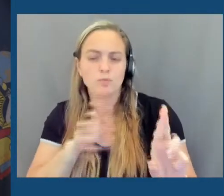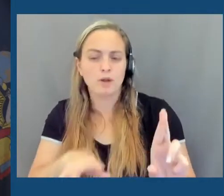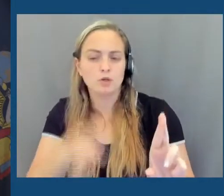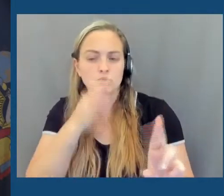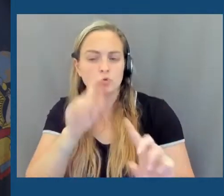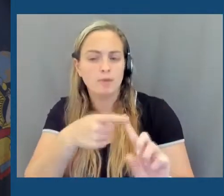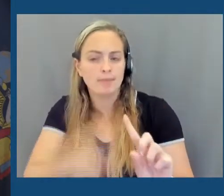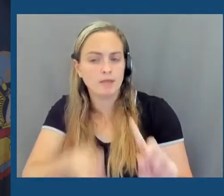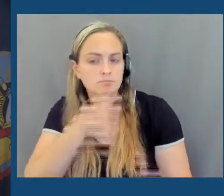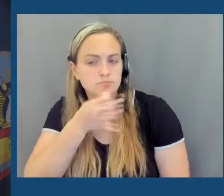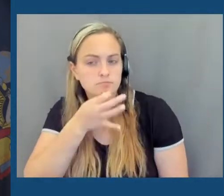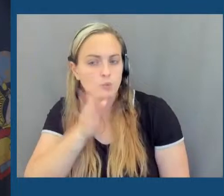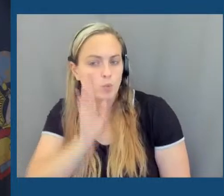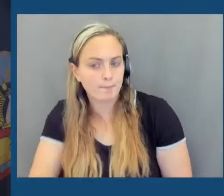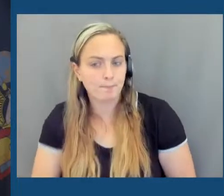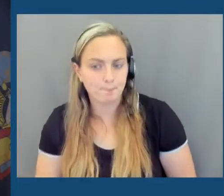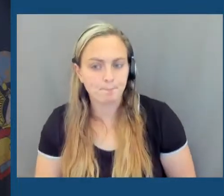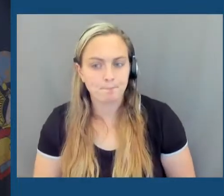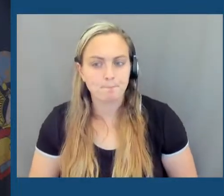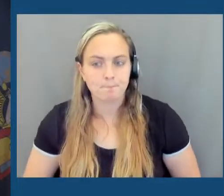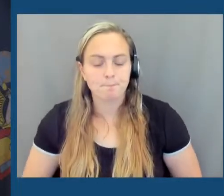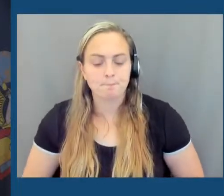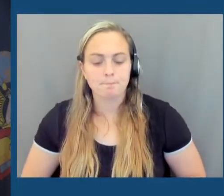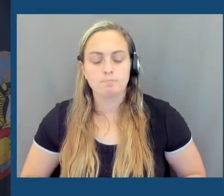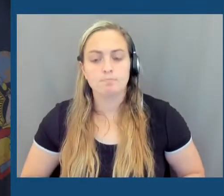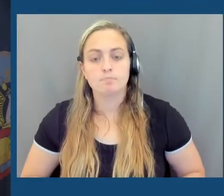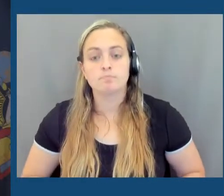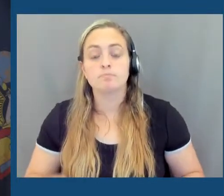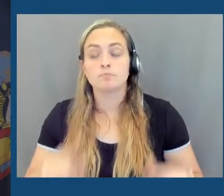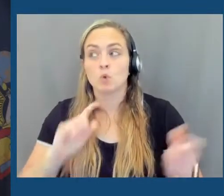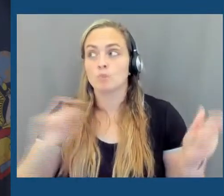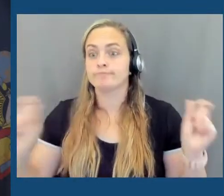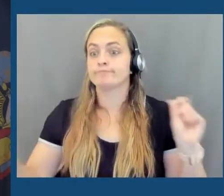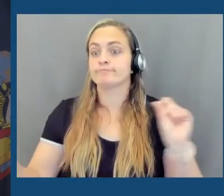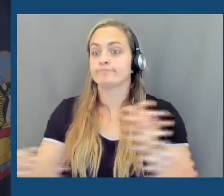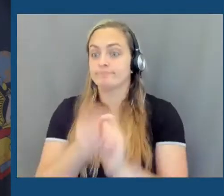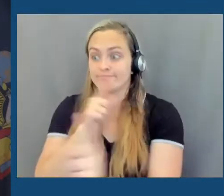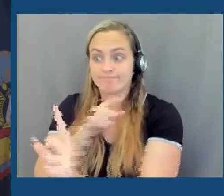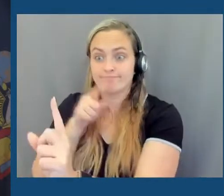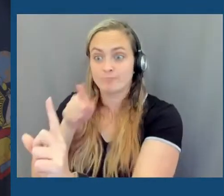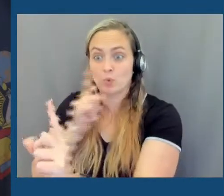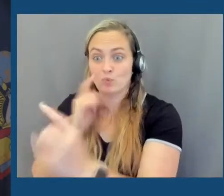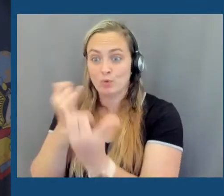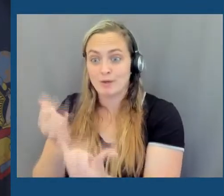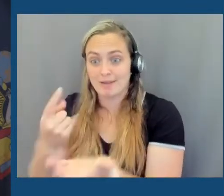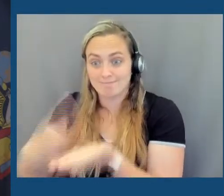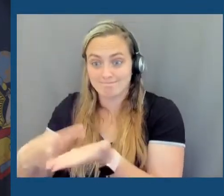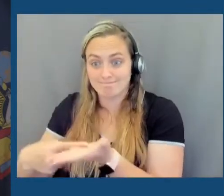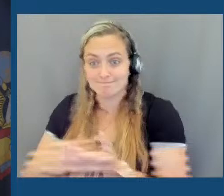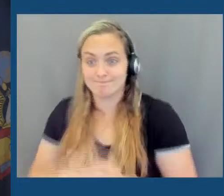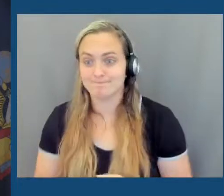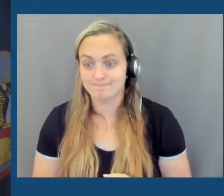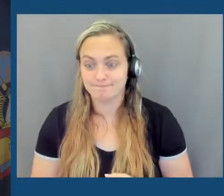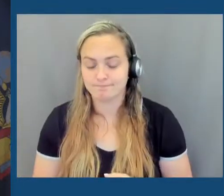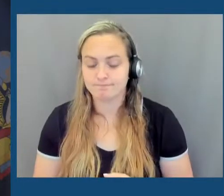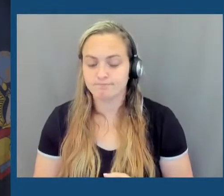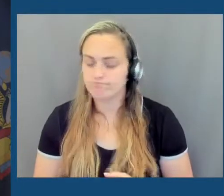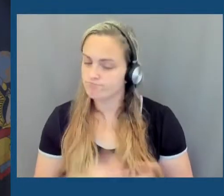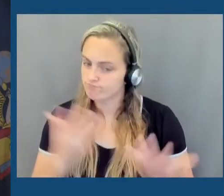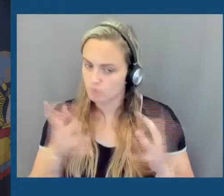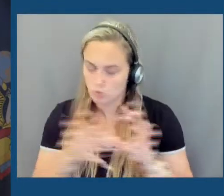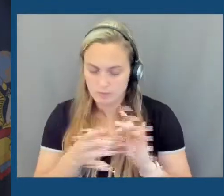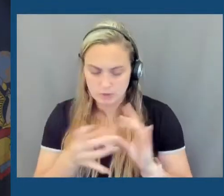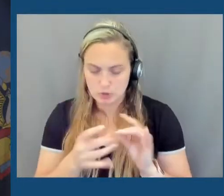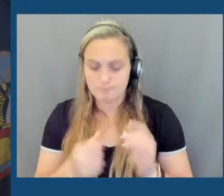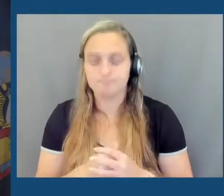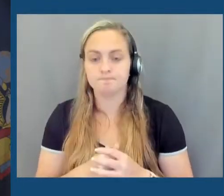well. So, I want to transition to our main focus of the day. As I've said from